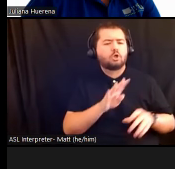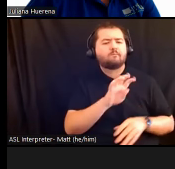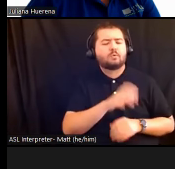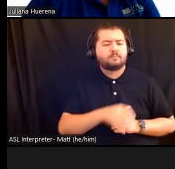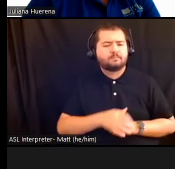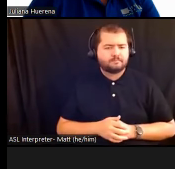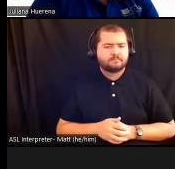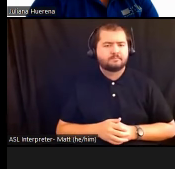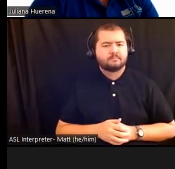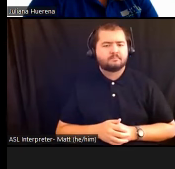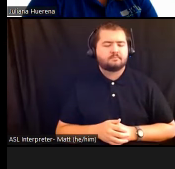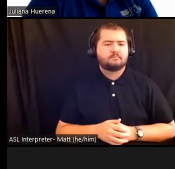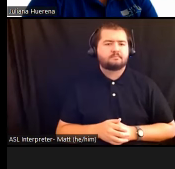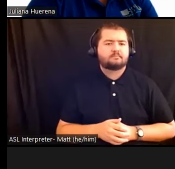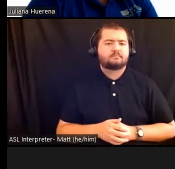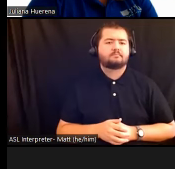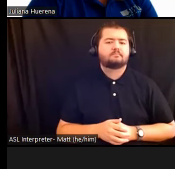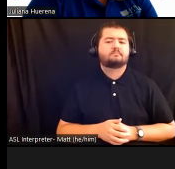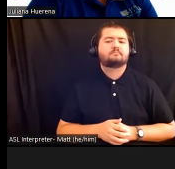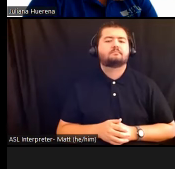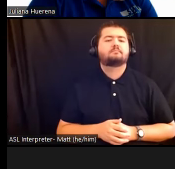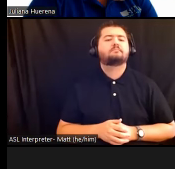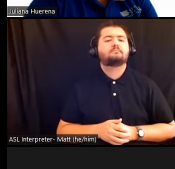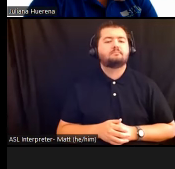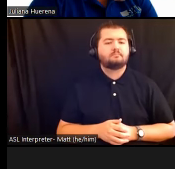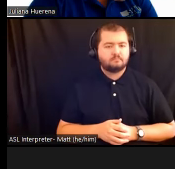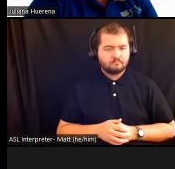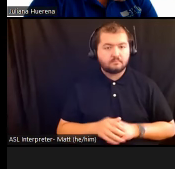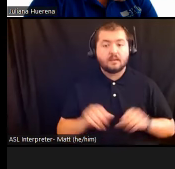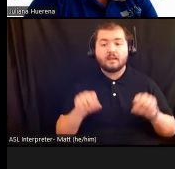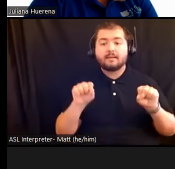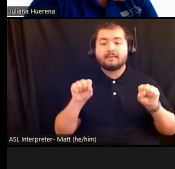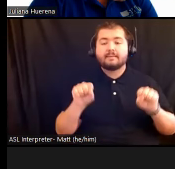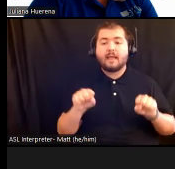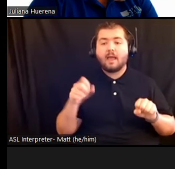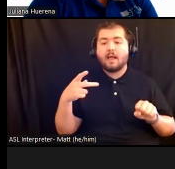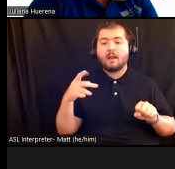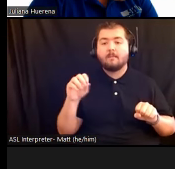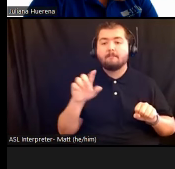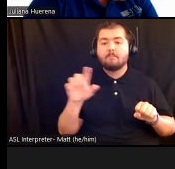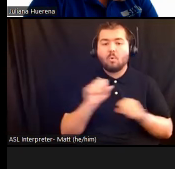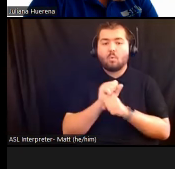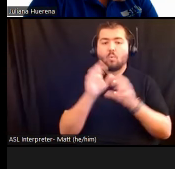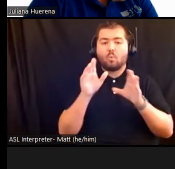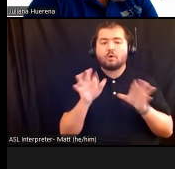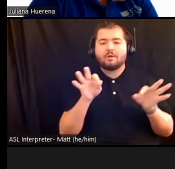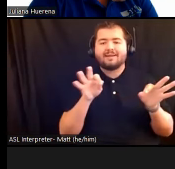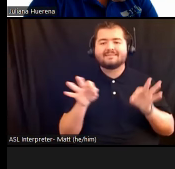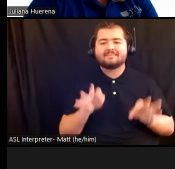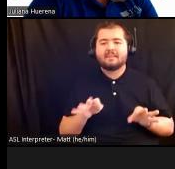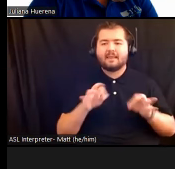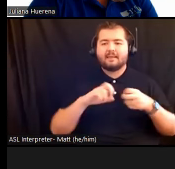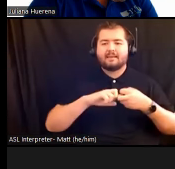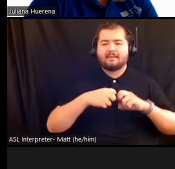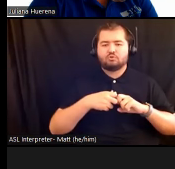Okay. So the question Bill. is, can the poll worker explain issues on the ballot? So